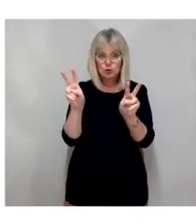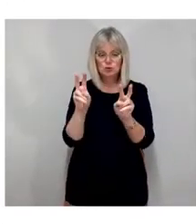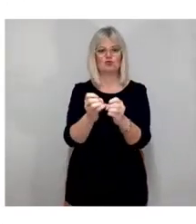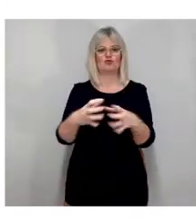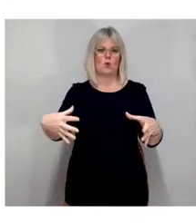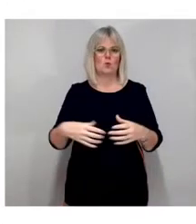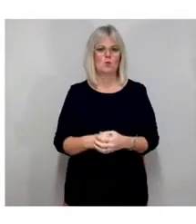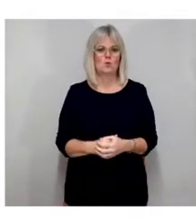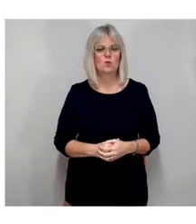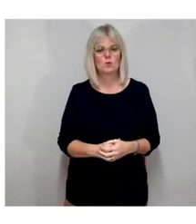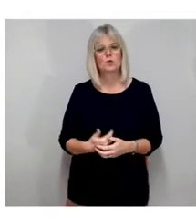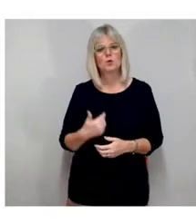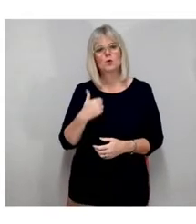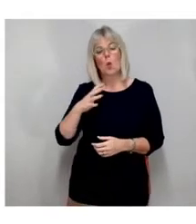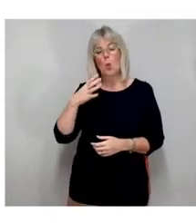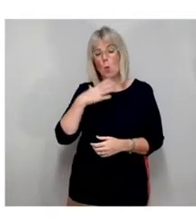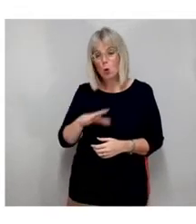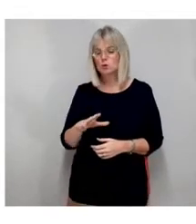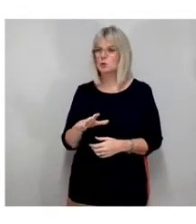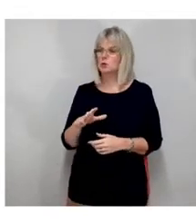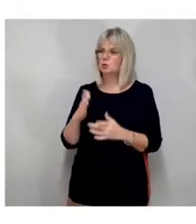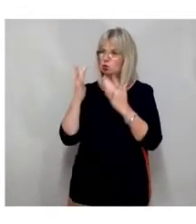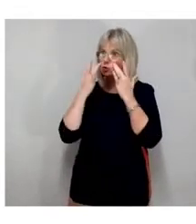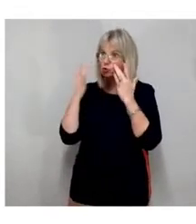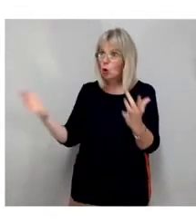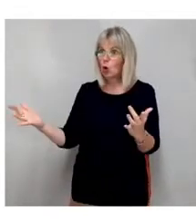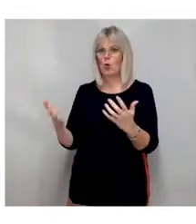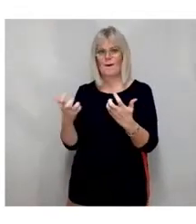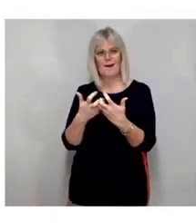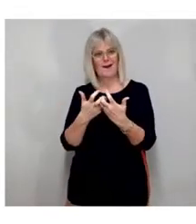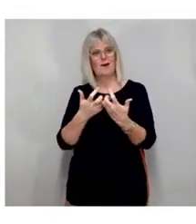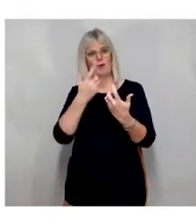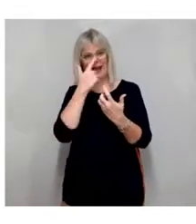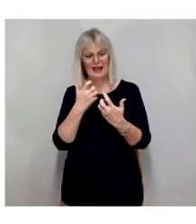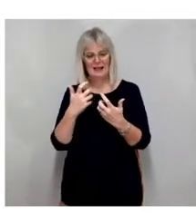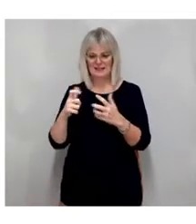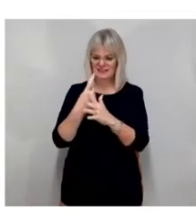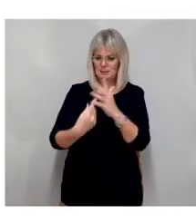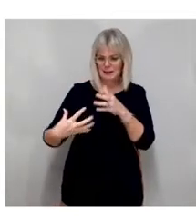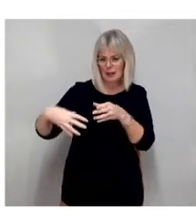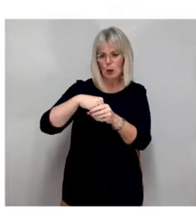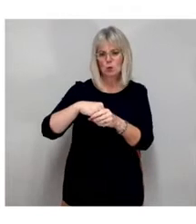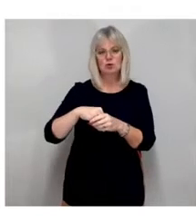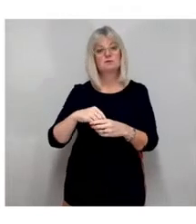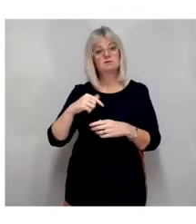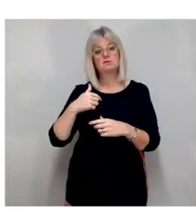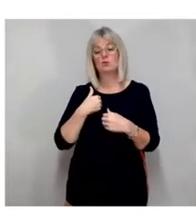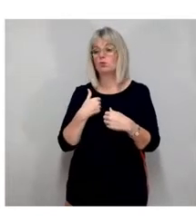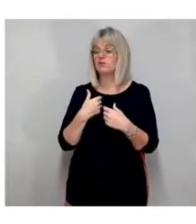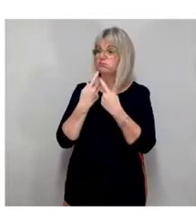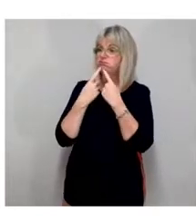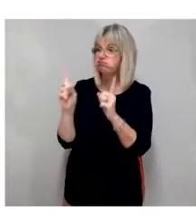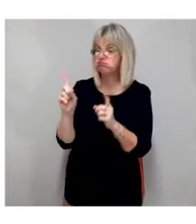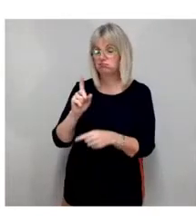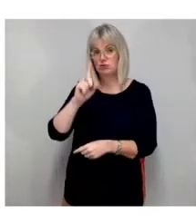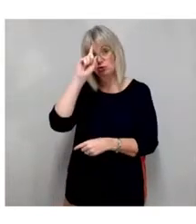beacon for equity, diversity, and inclusion across the world. And we've said that internally, we've said that externally, just to